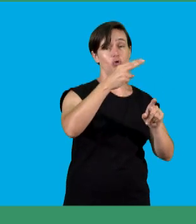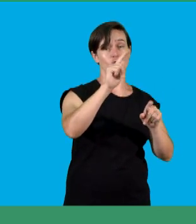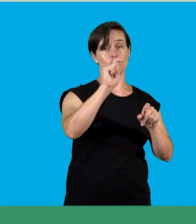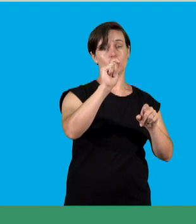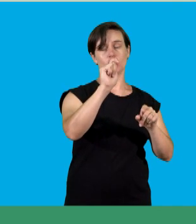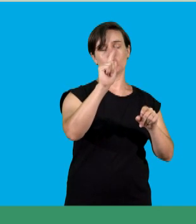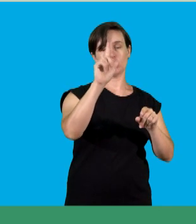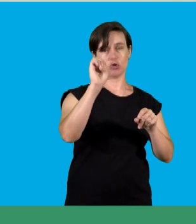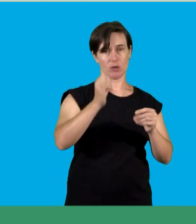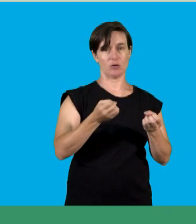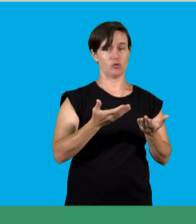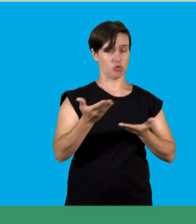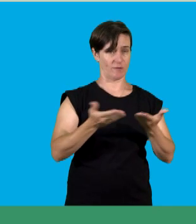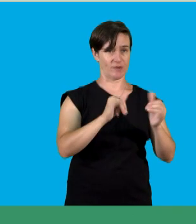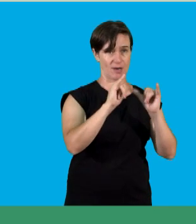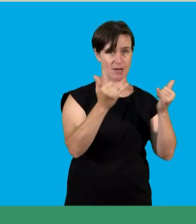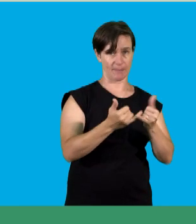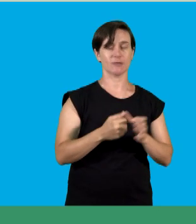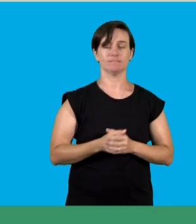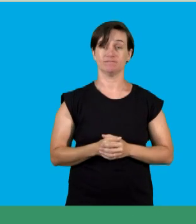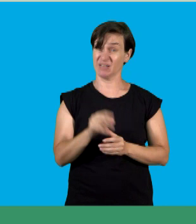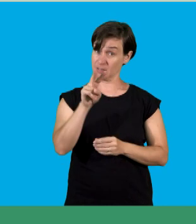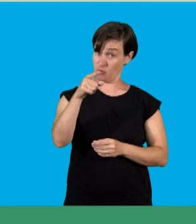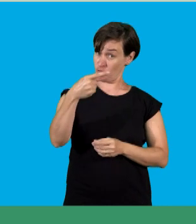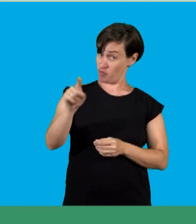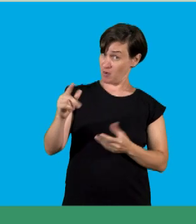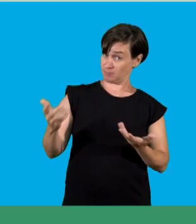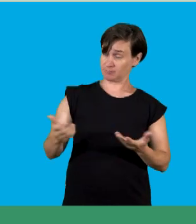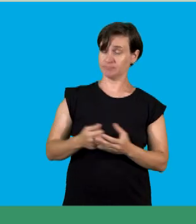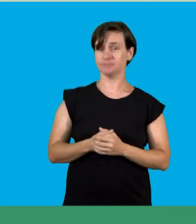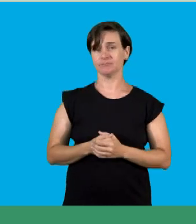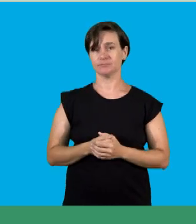Services. All right, let's see if you're correct.